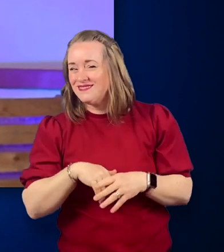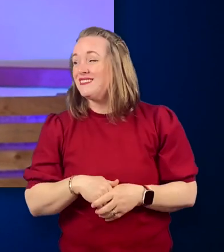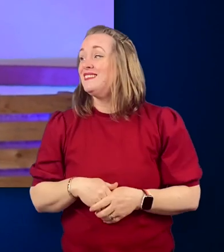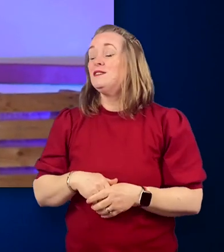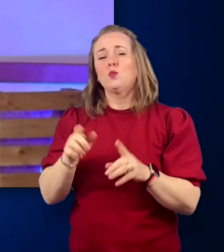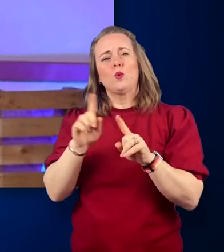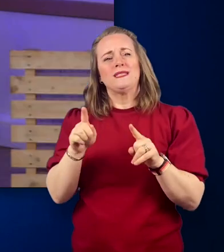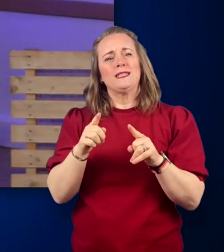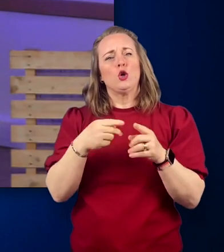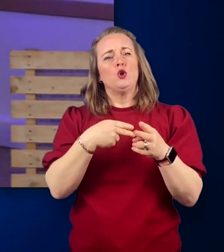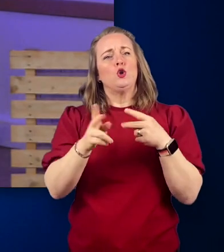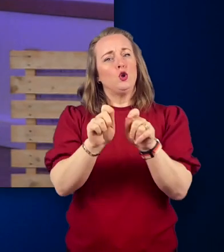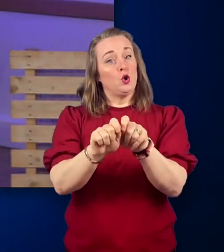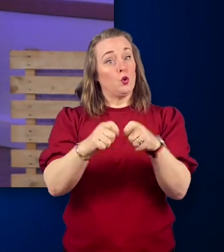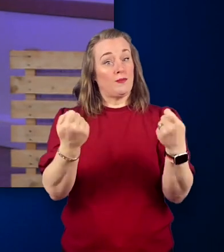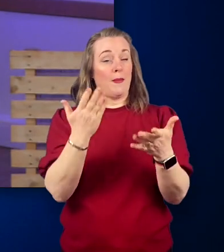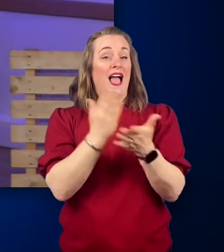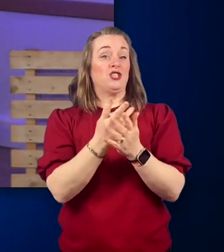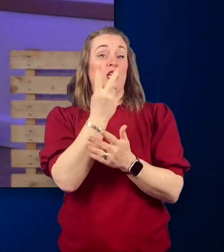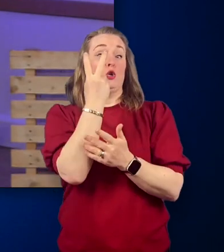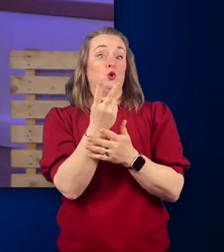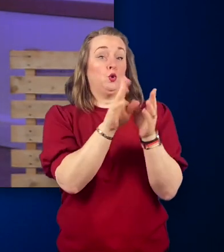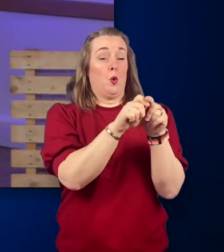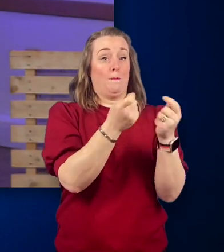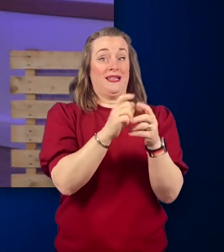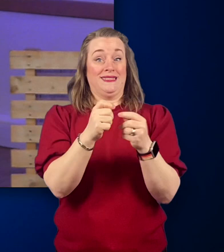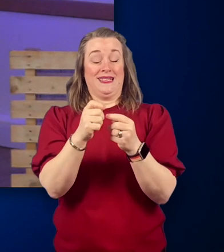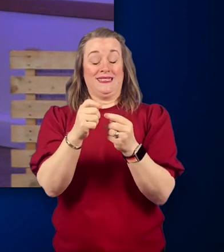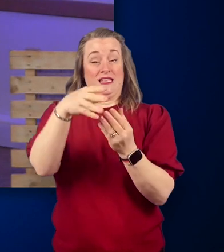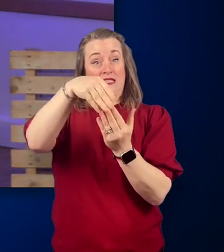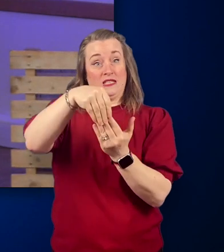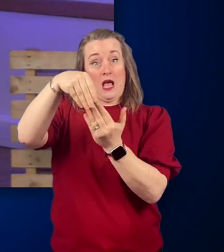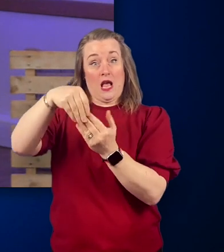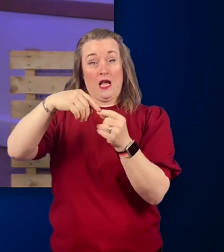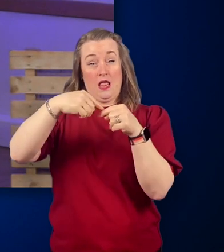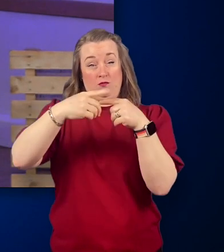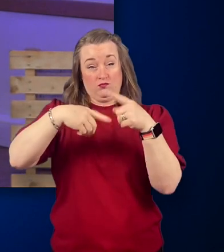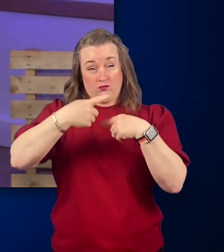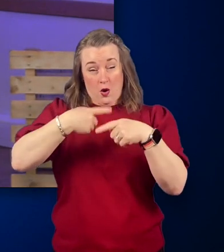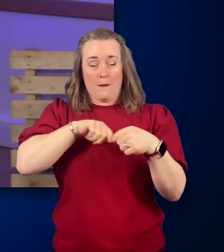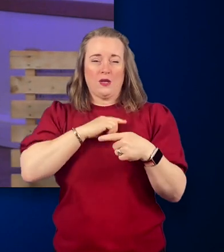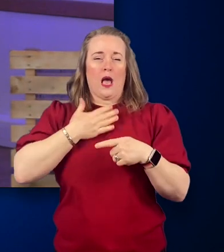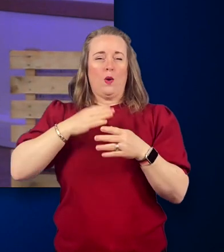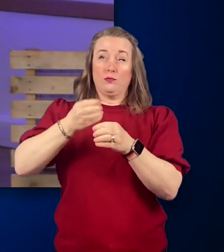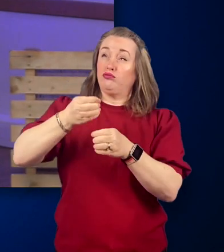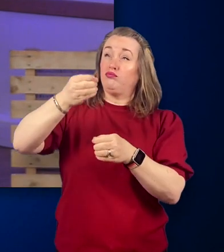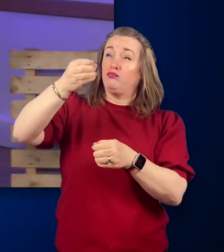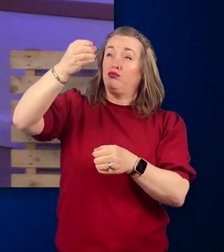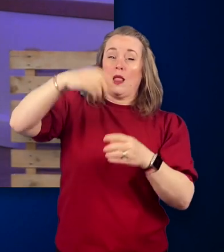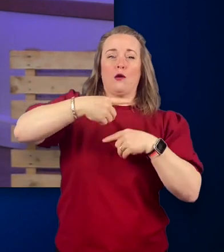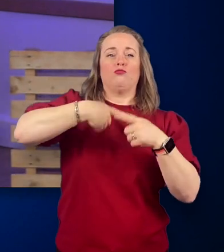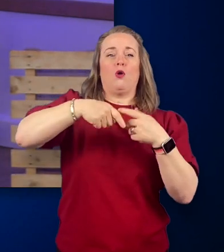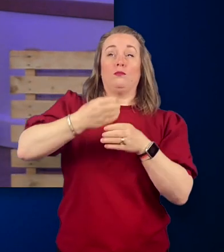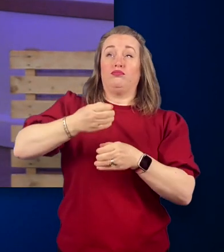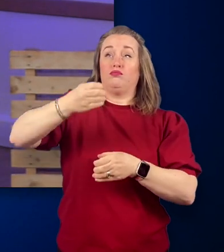some newspaper. I've actually got two pieces of newspaper that I've stuck together because I want a really big palm tree. And then I've just rolled them up and